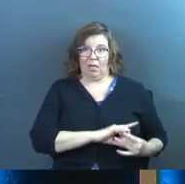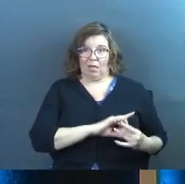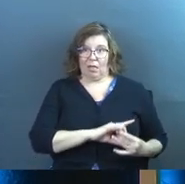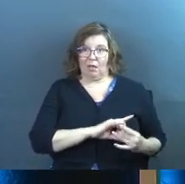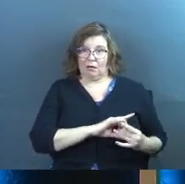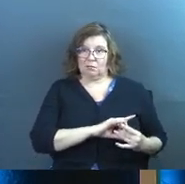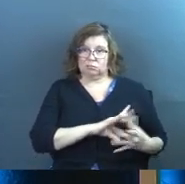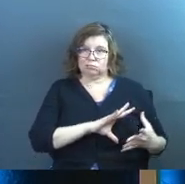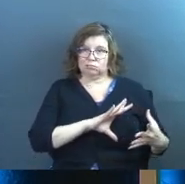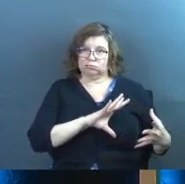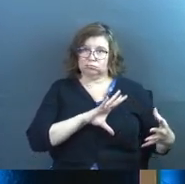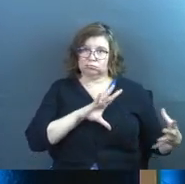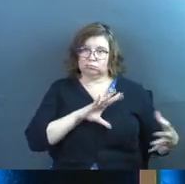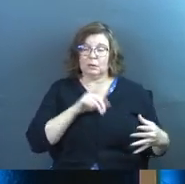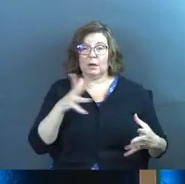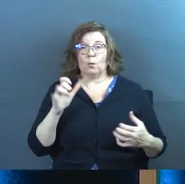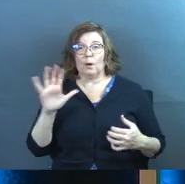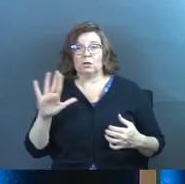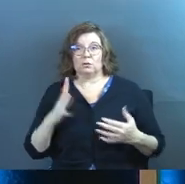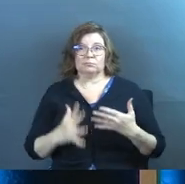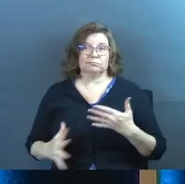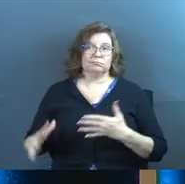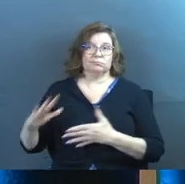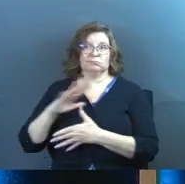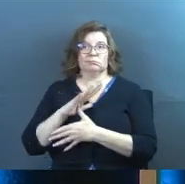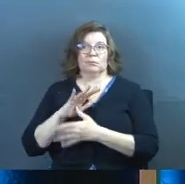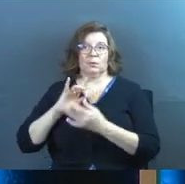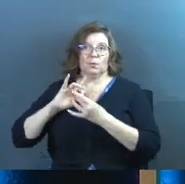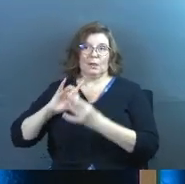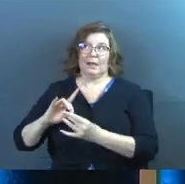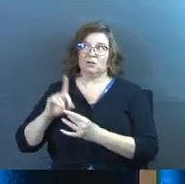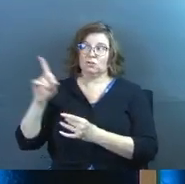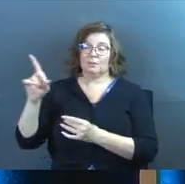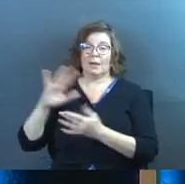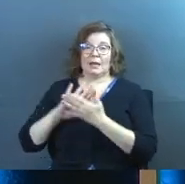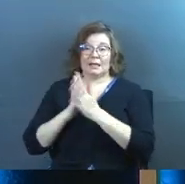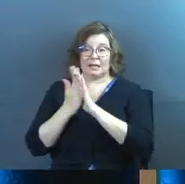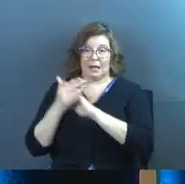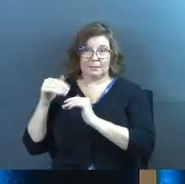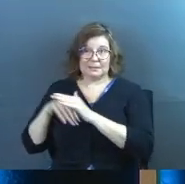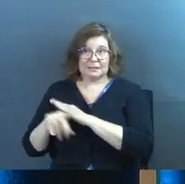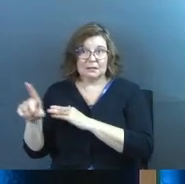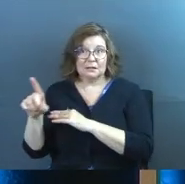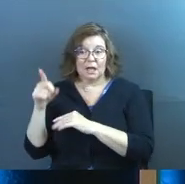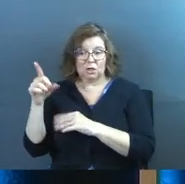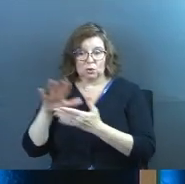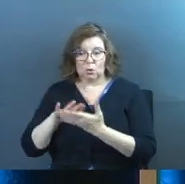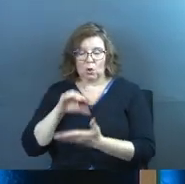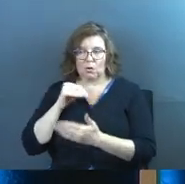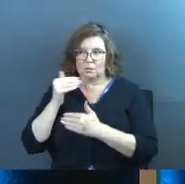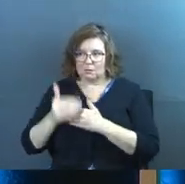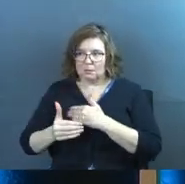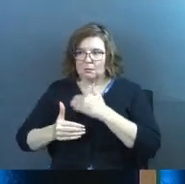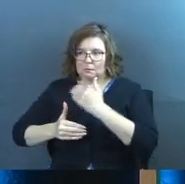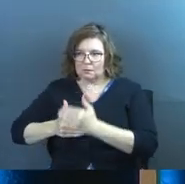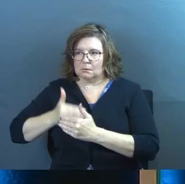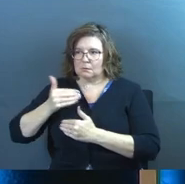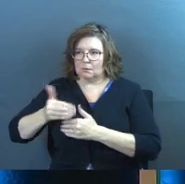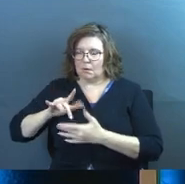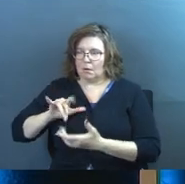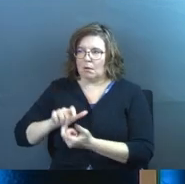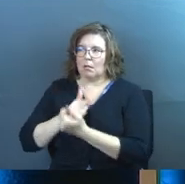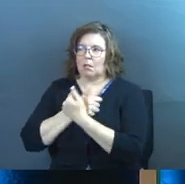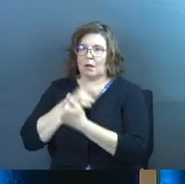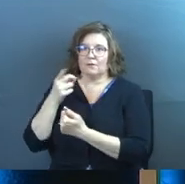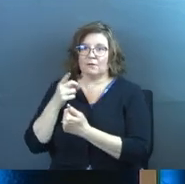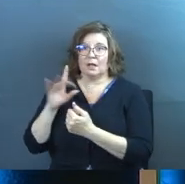to come in and he wants to be your number one relationship. And as he comes in and as you learn to walk with Jesus and to love him, the